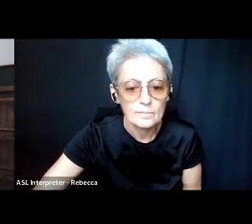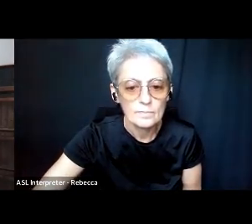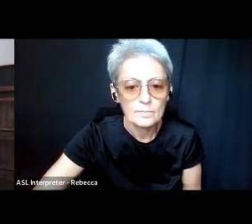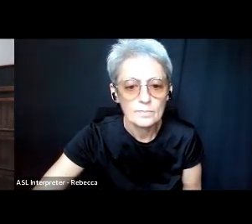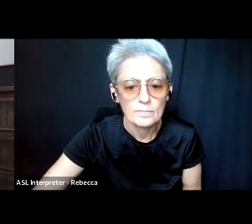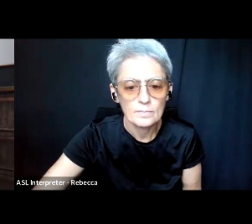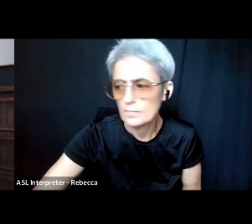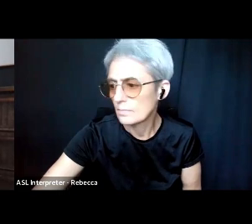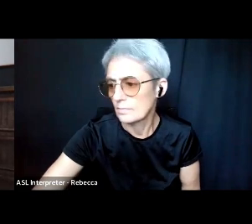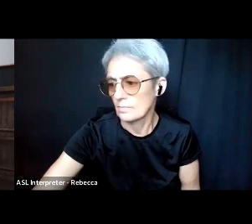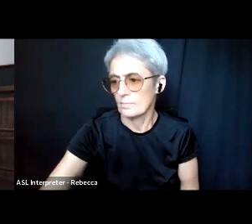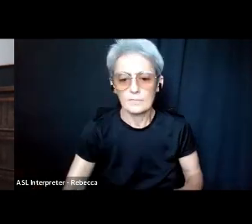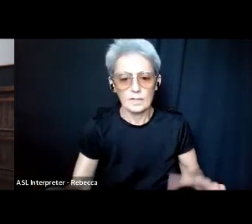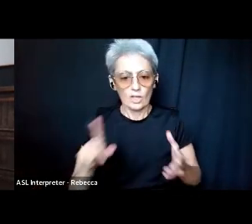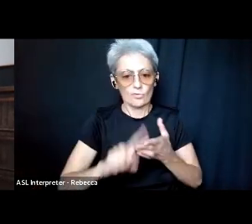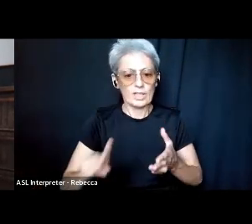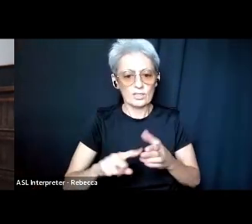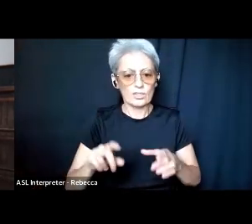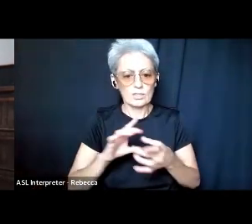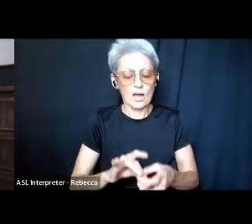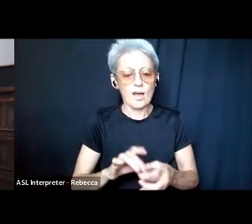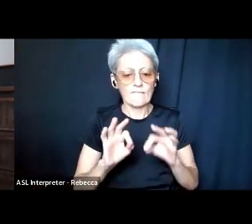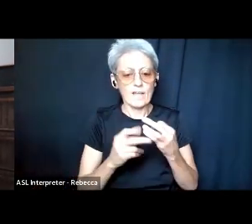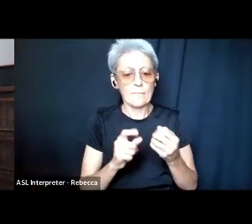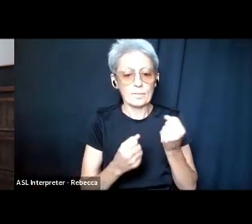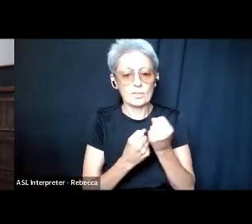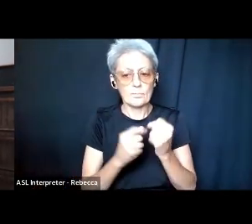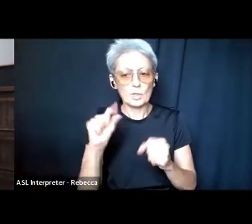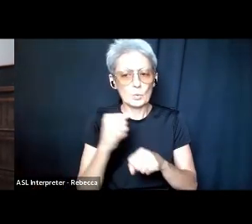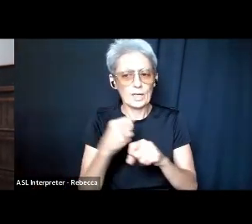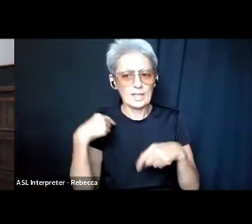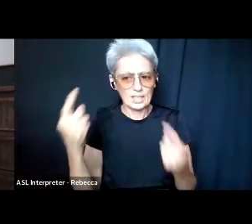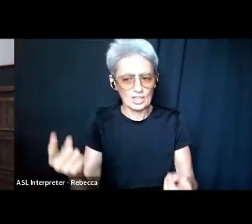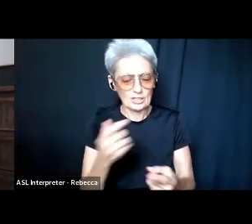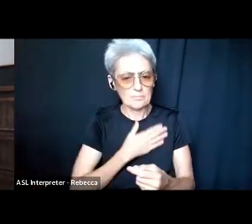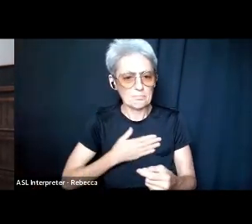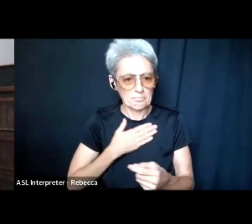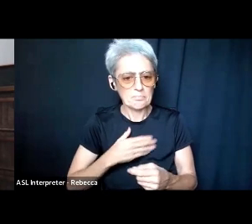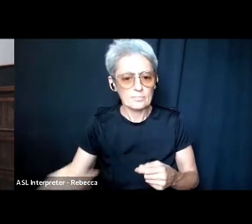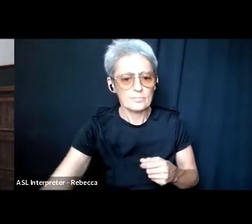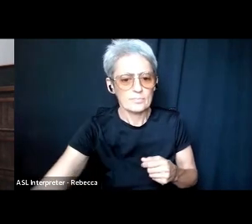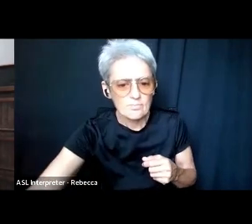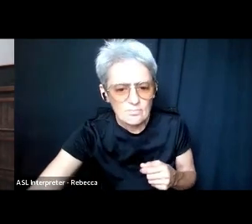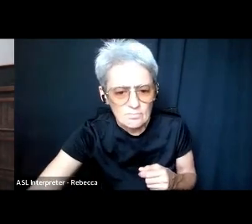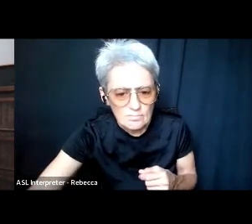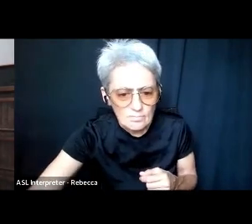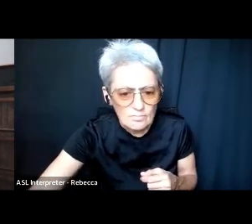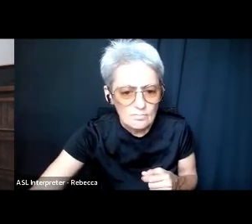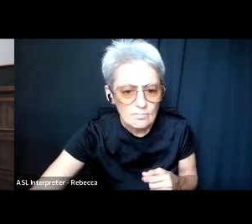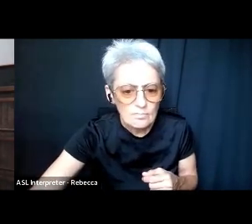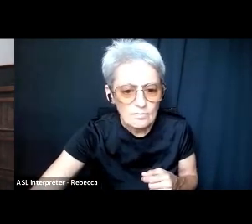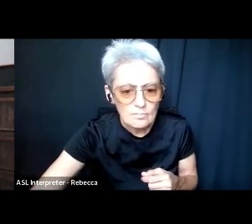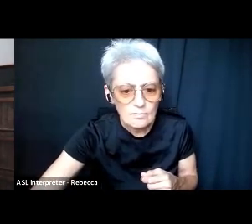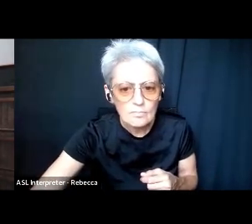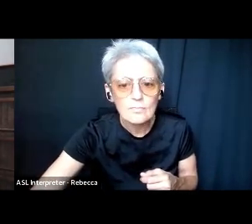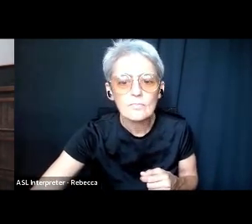peer support now for about 20 years, doing so with people from whom I learned so much. And I